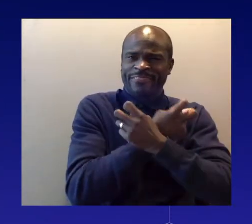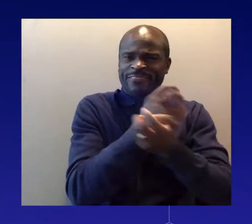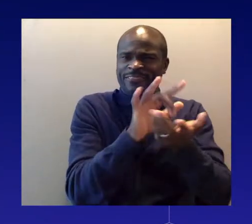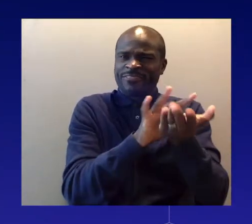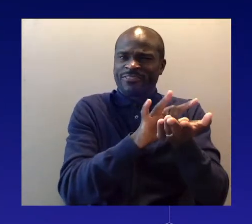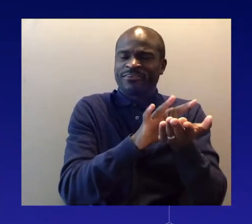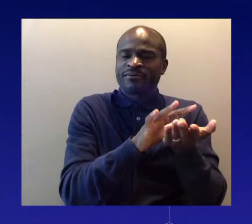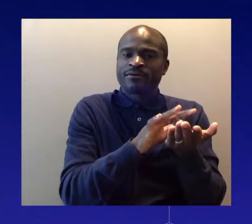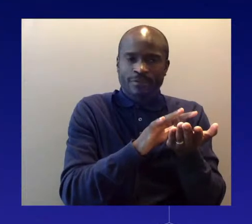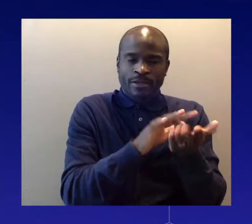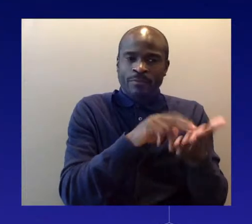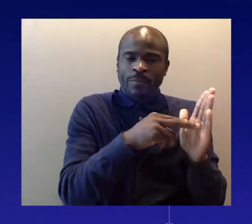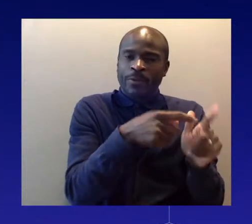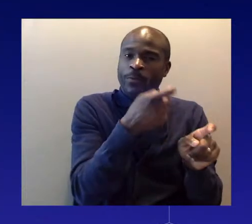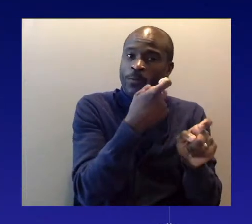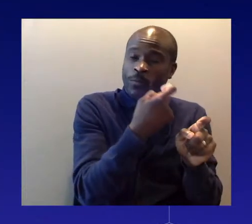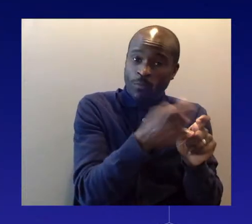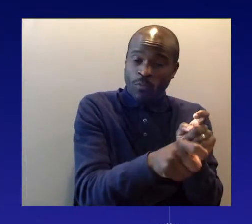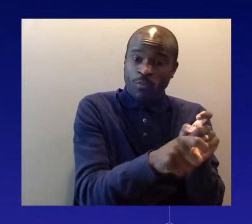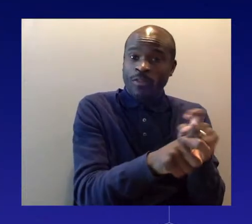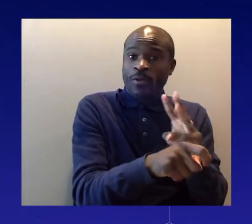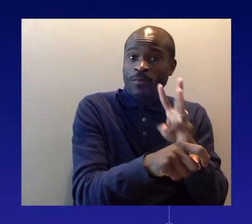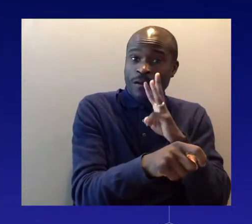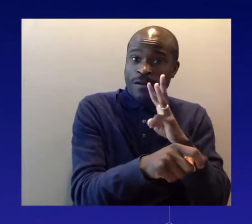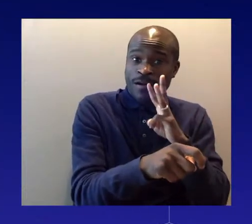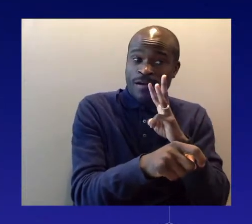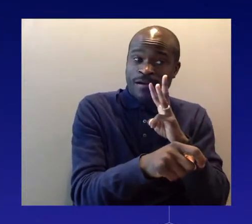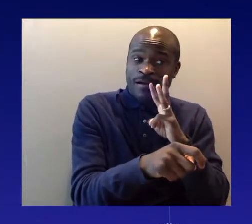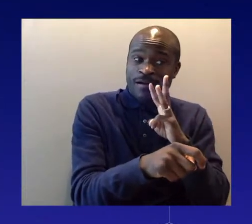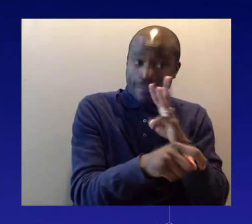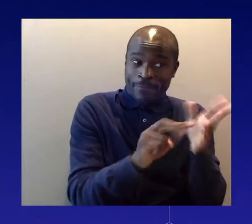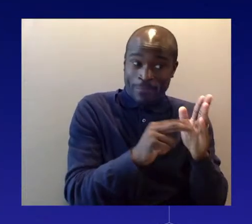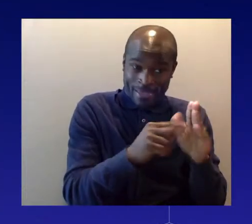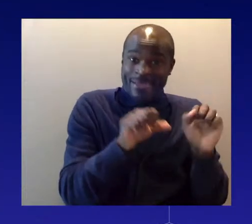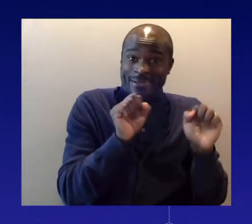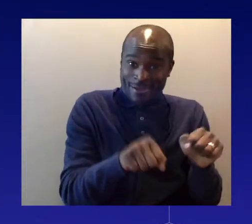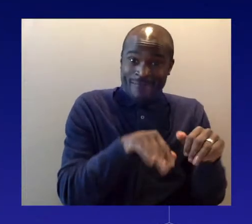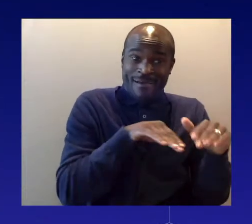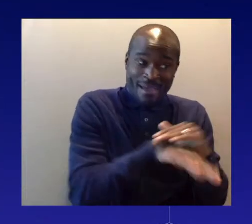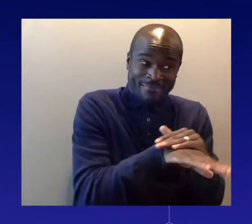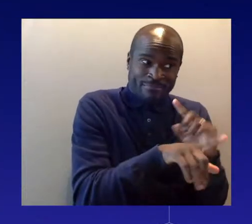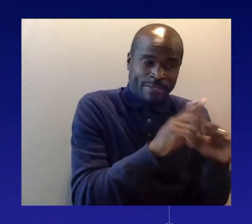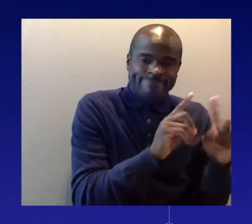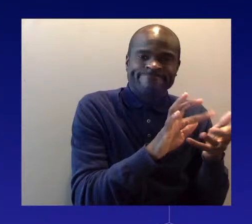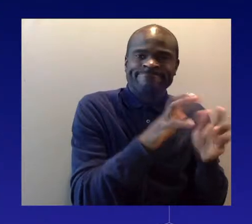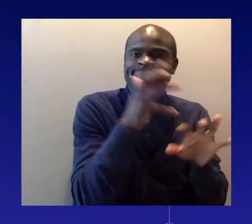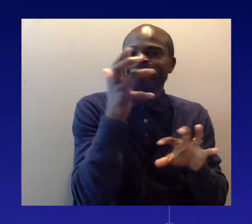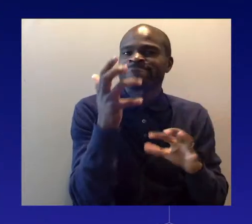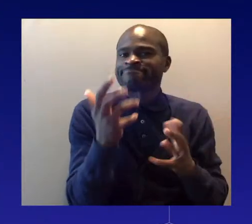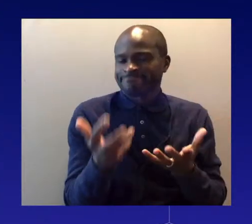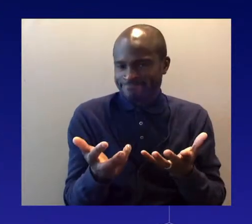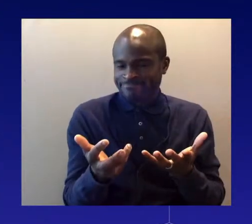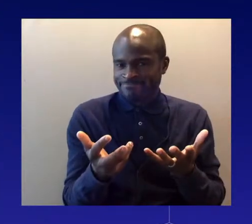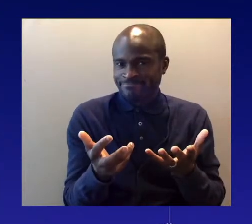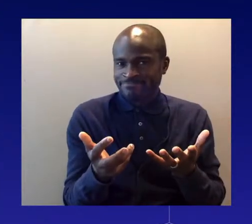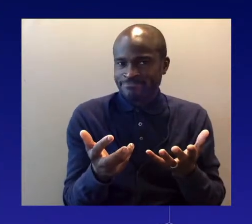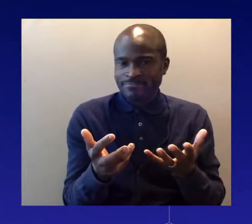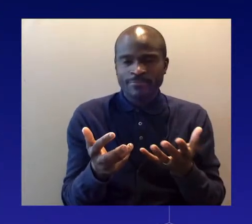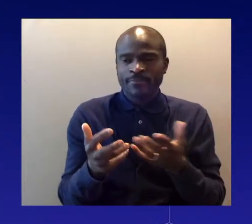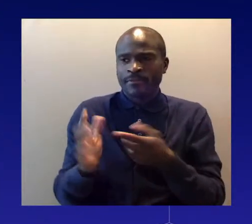it prevented them from having access to clean water. So these